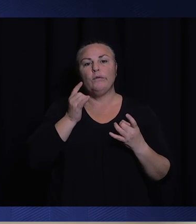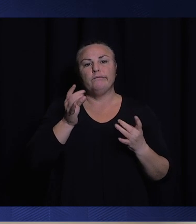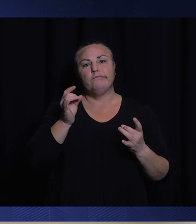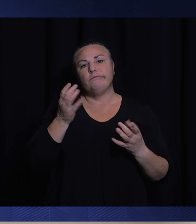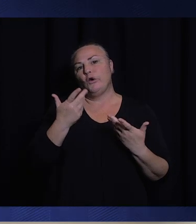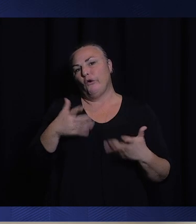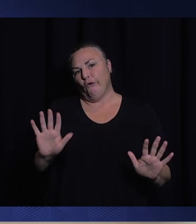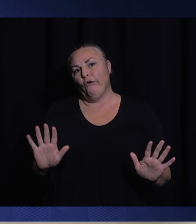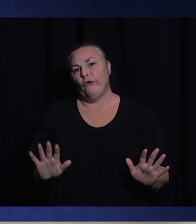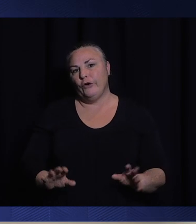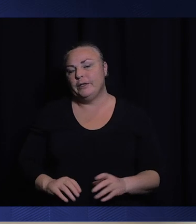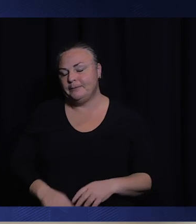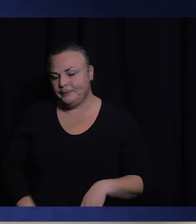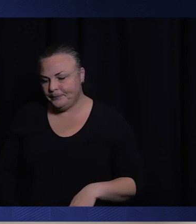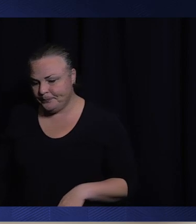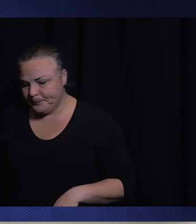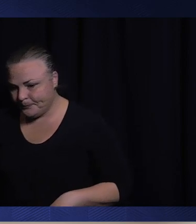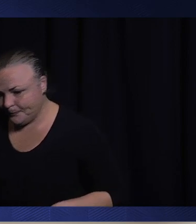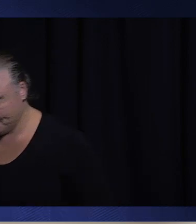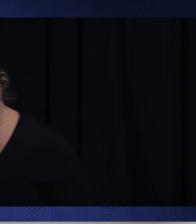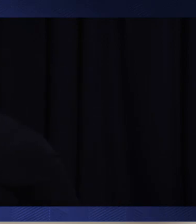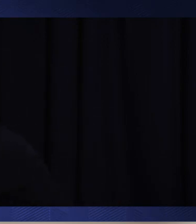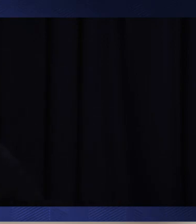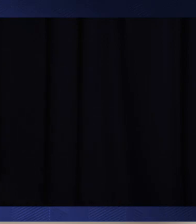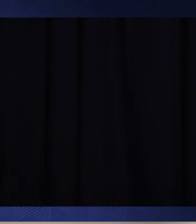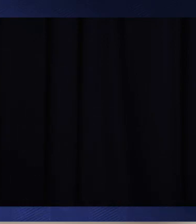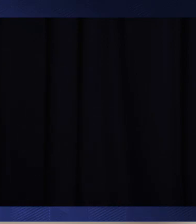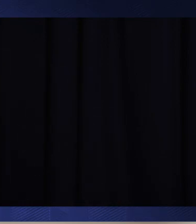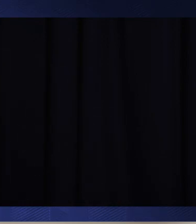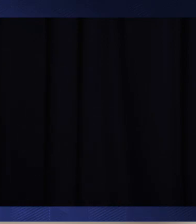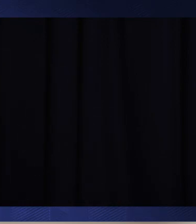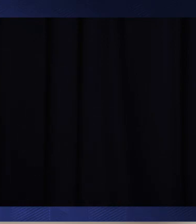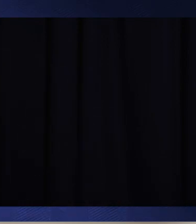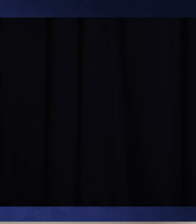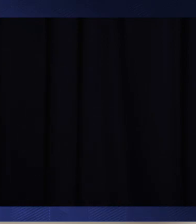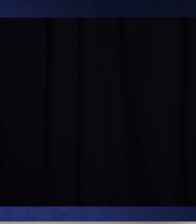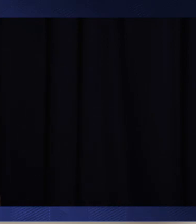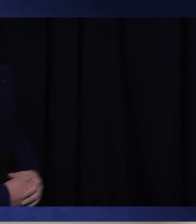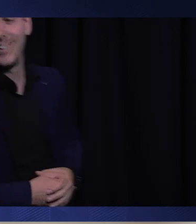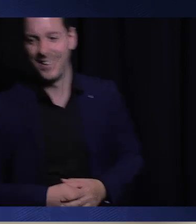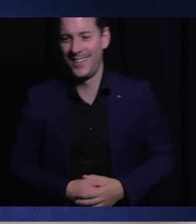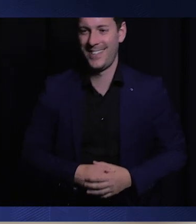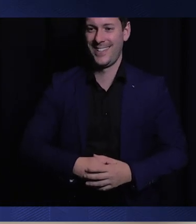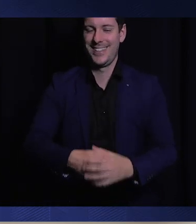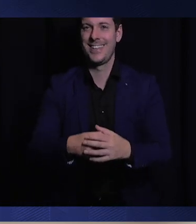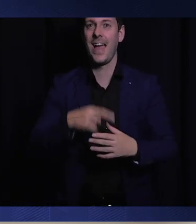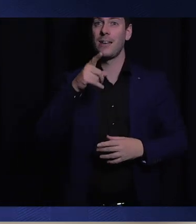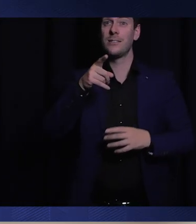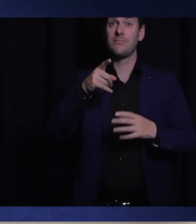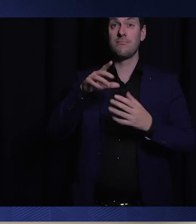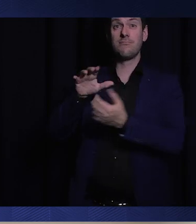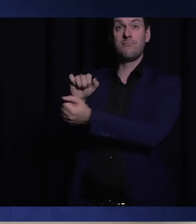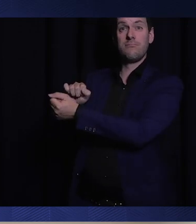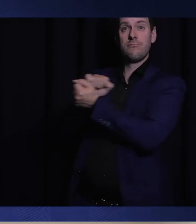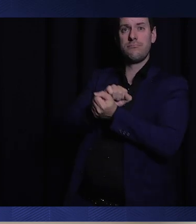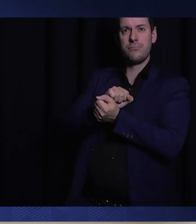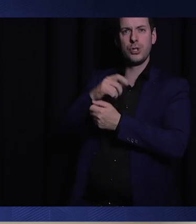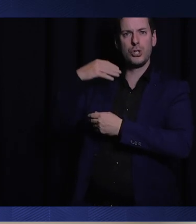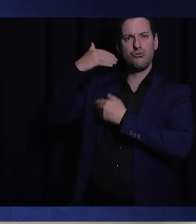landscape to improve the microeconomy of these communities and to supply these